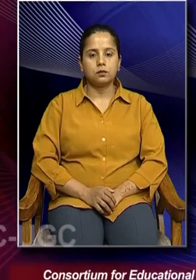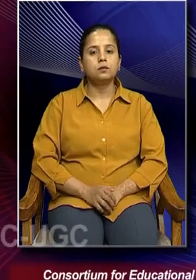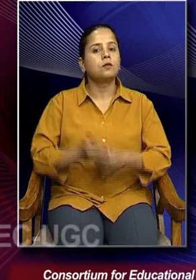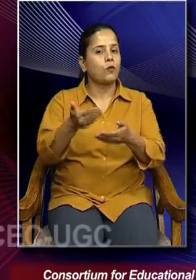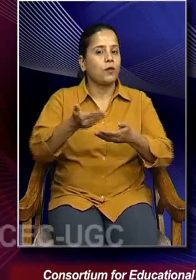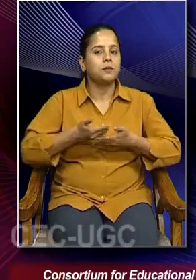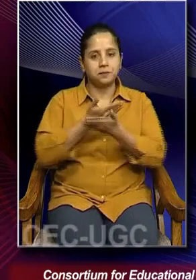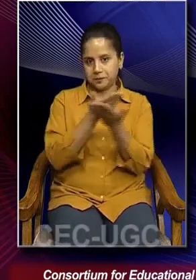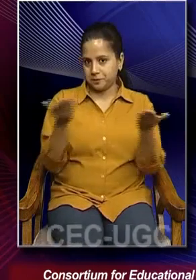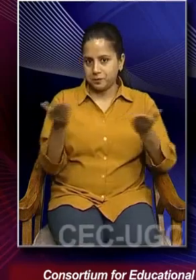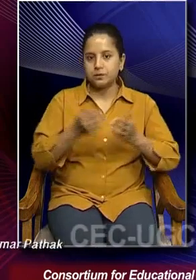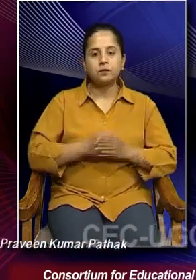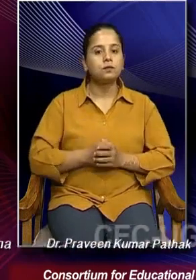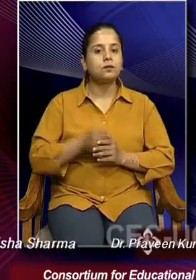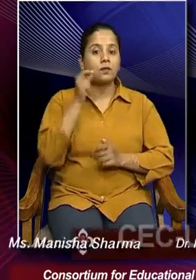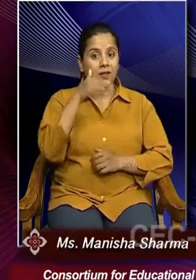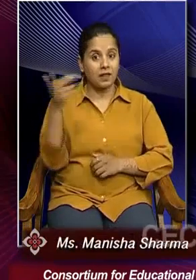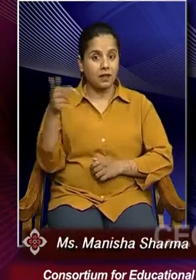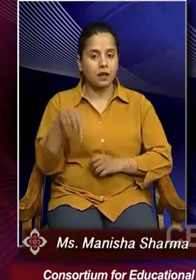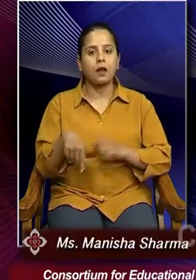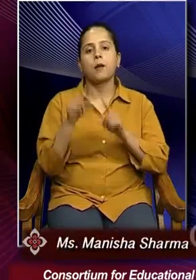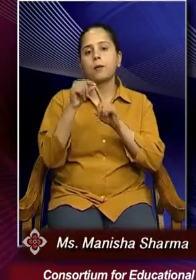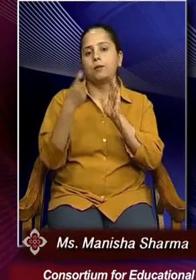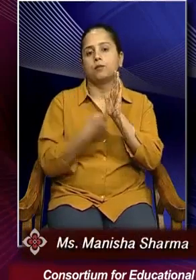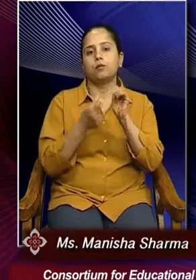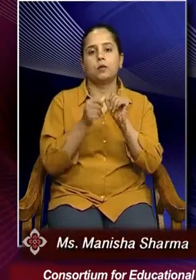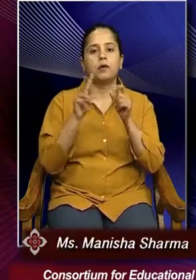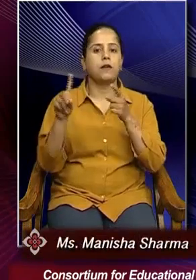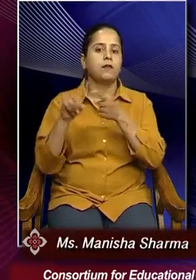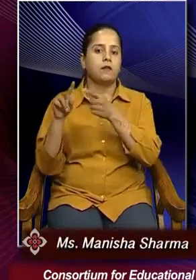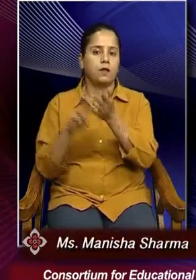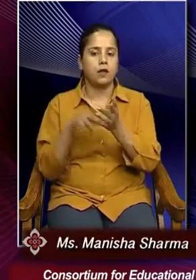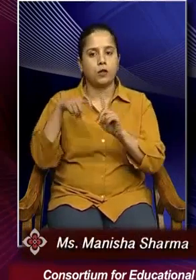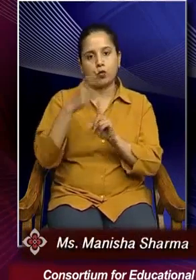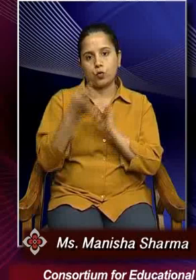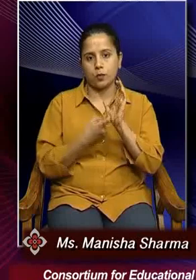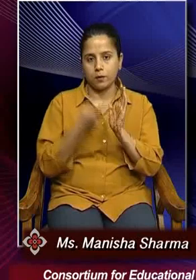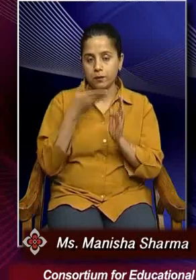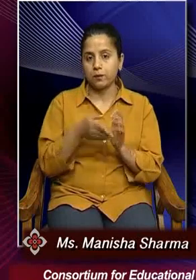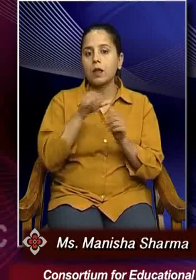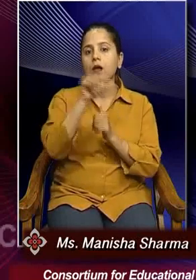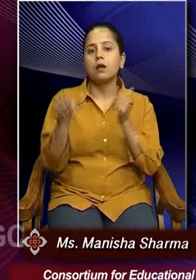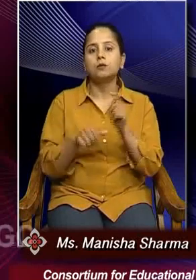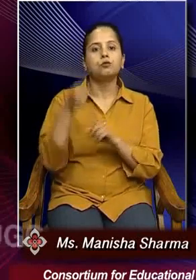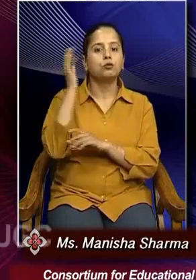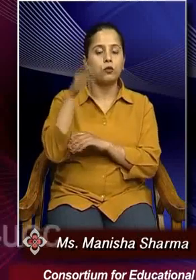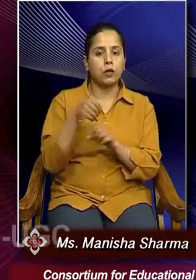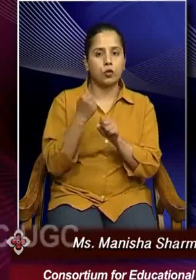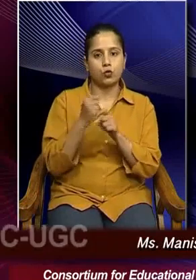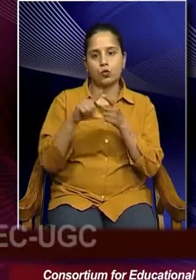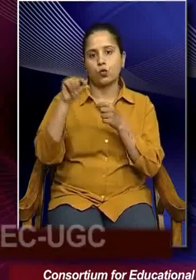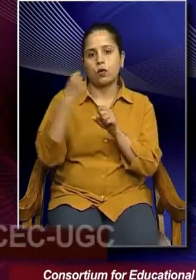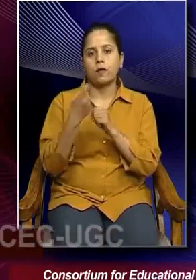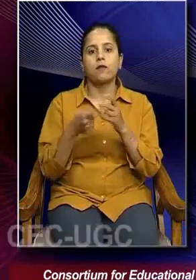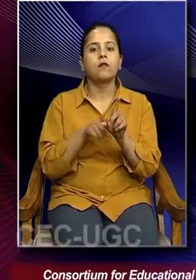Welcome everyone. Myself Dr. Praveen Kumar Pathak, Associate Professor in the Department of Geography at Jamia Millia